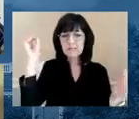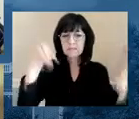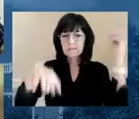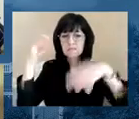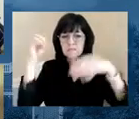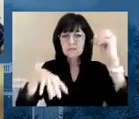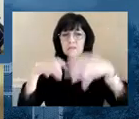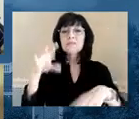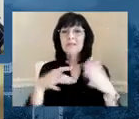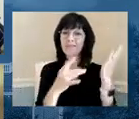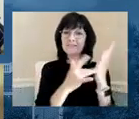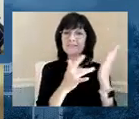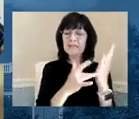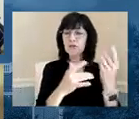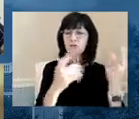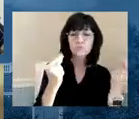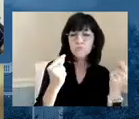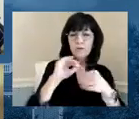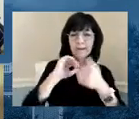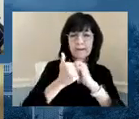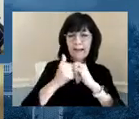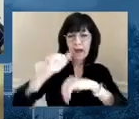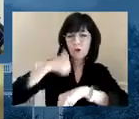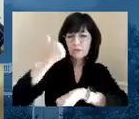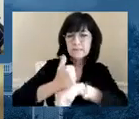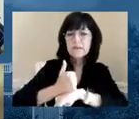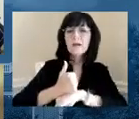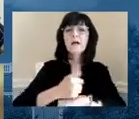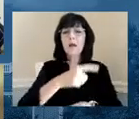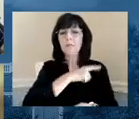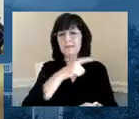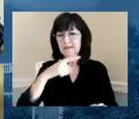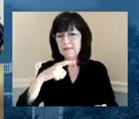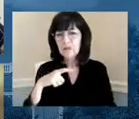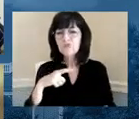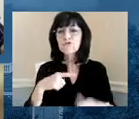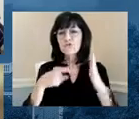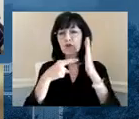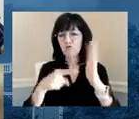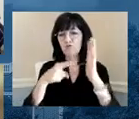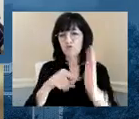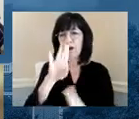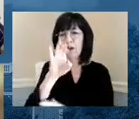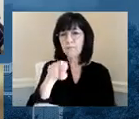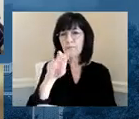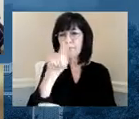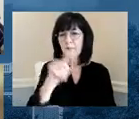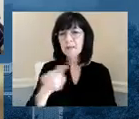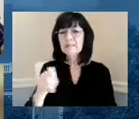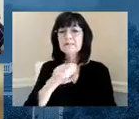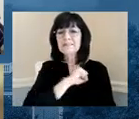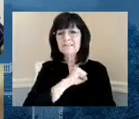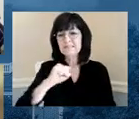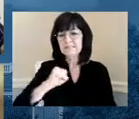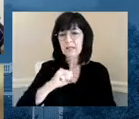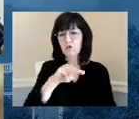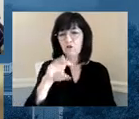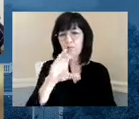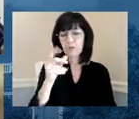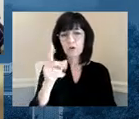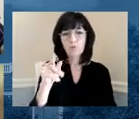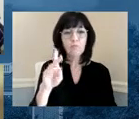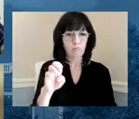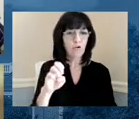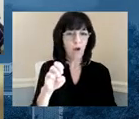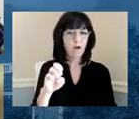the technical aspects in working with legislators such as Representative Benson and Senator McBride and their staff. So she